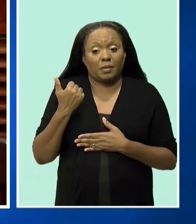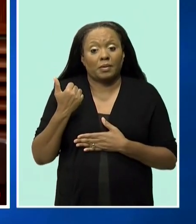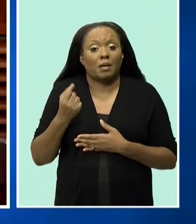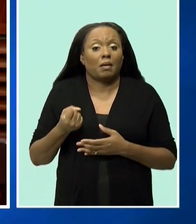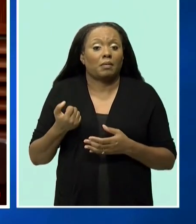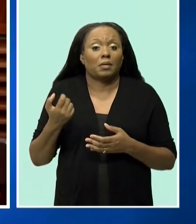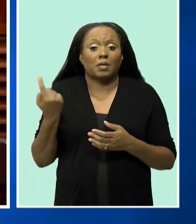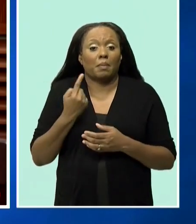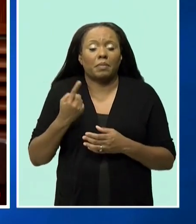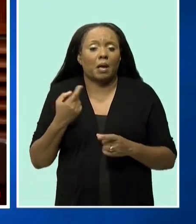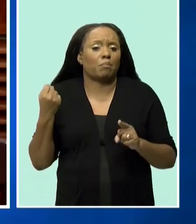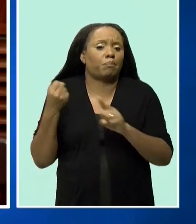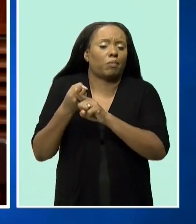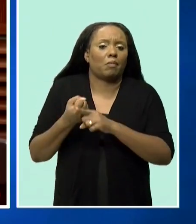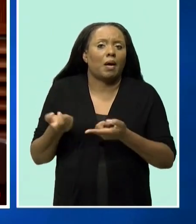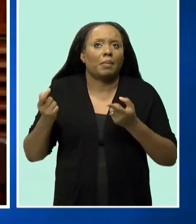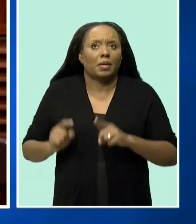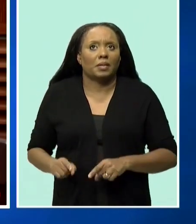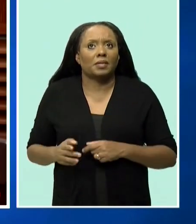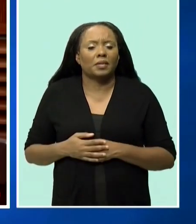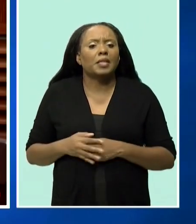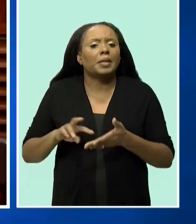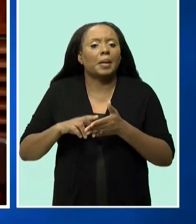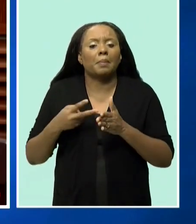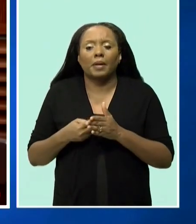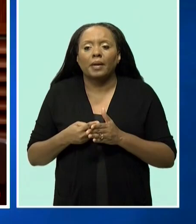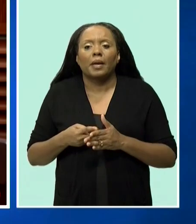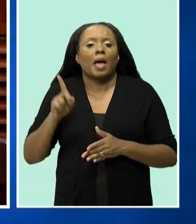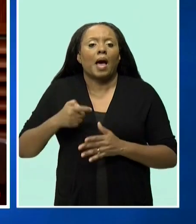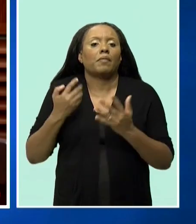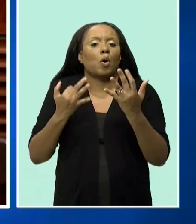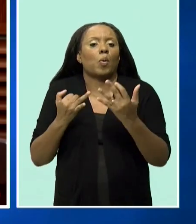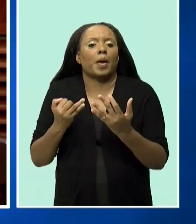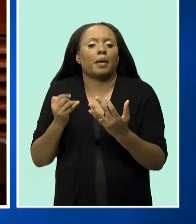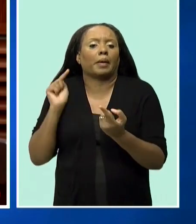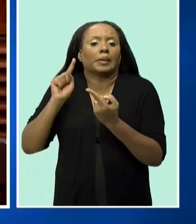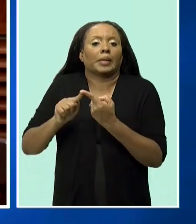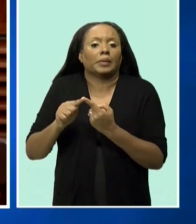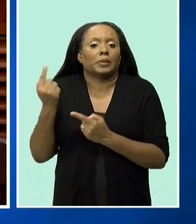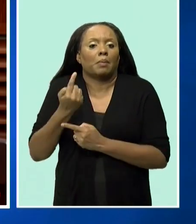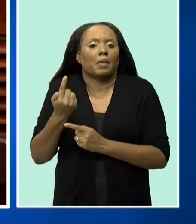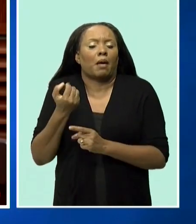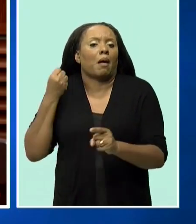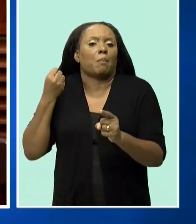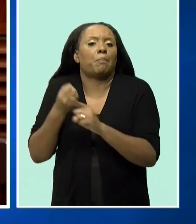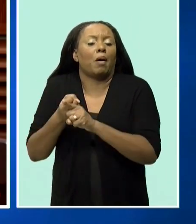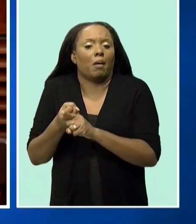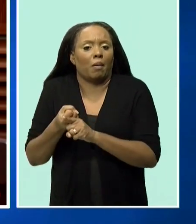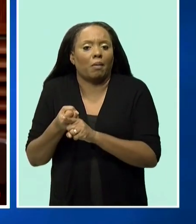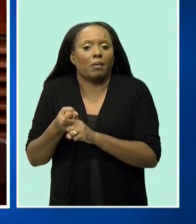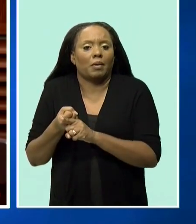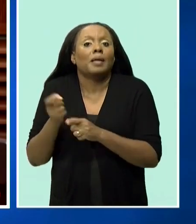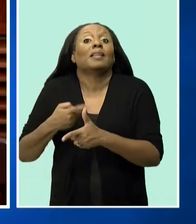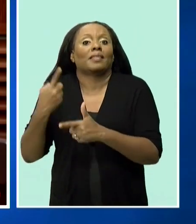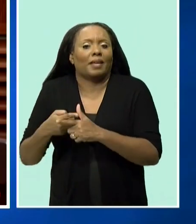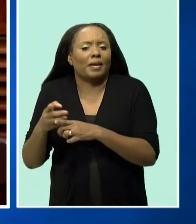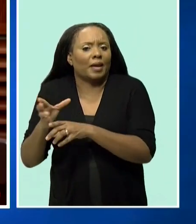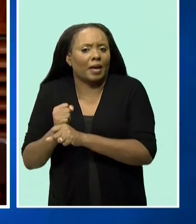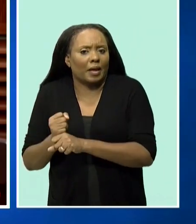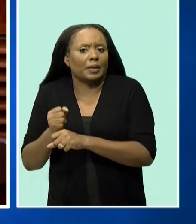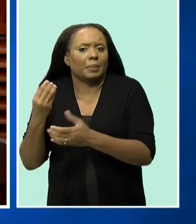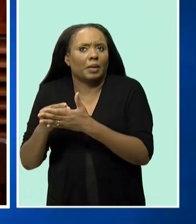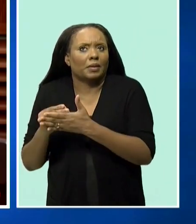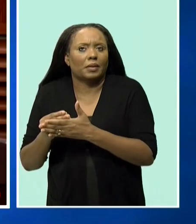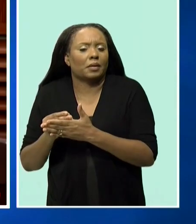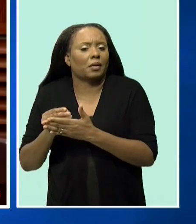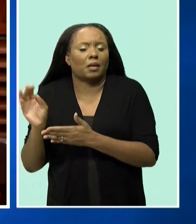catastrophe. The catastrophe happened and then the fund kicks in. Then you can access the